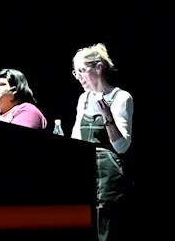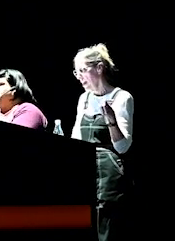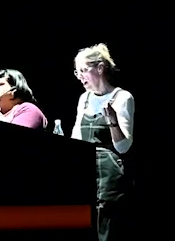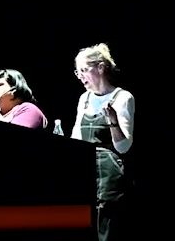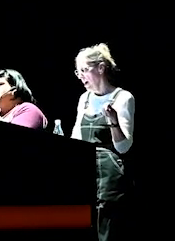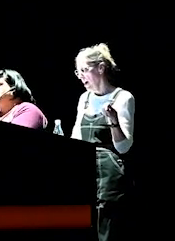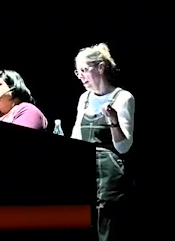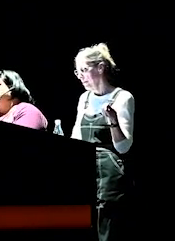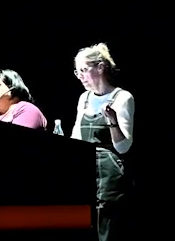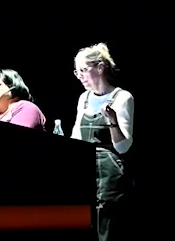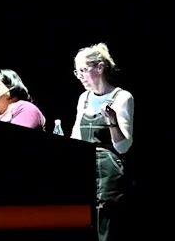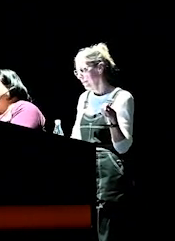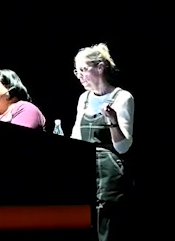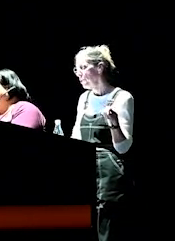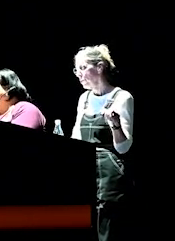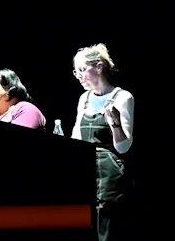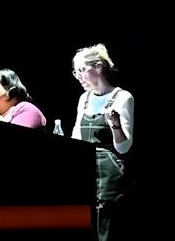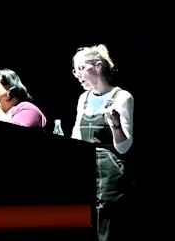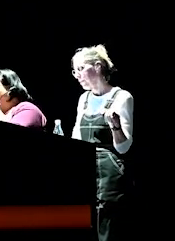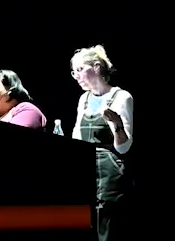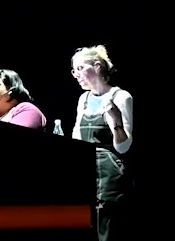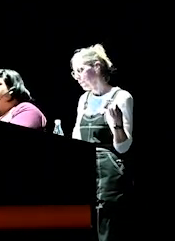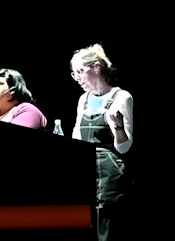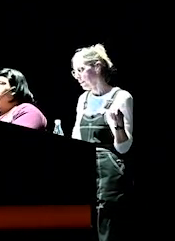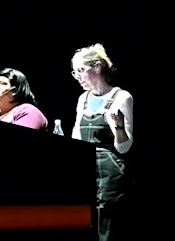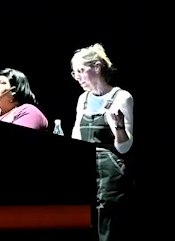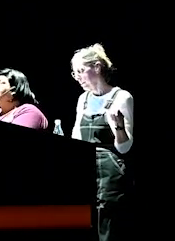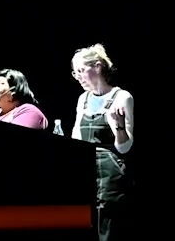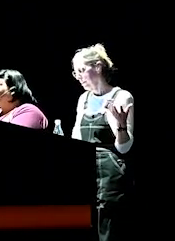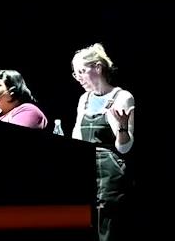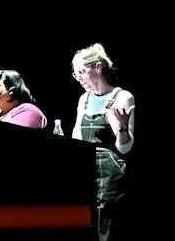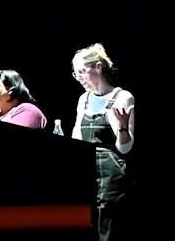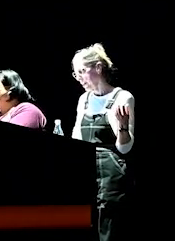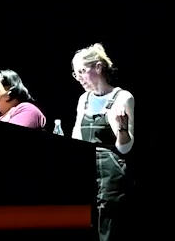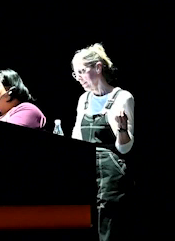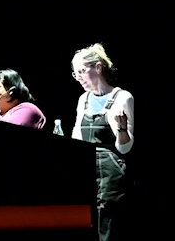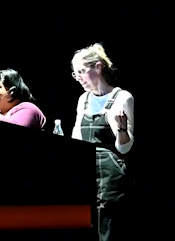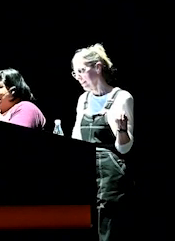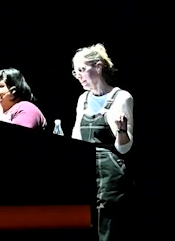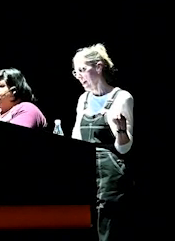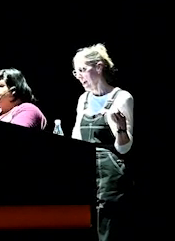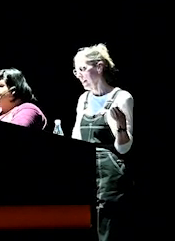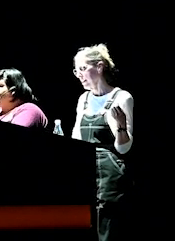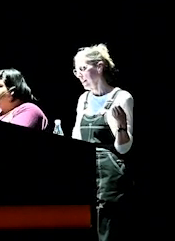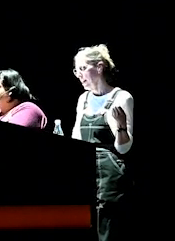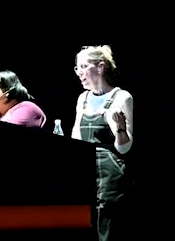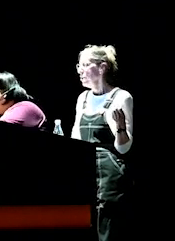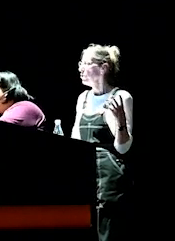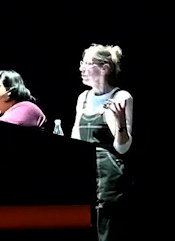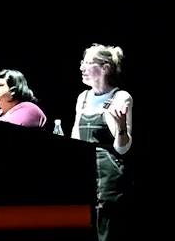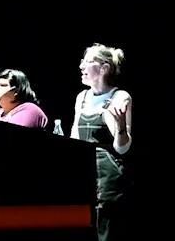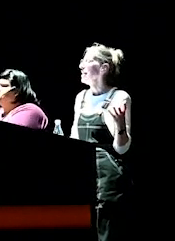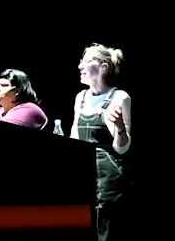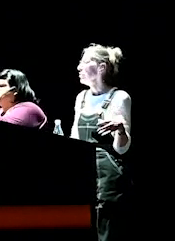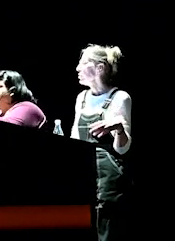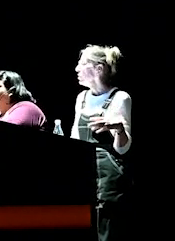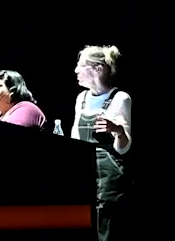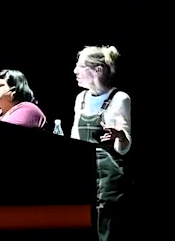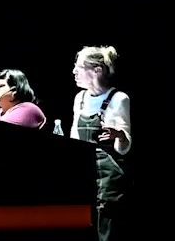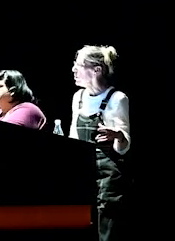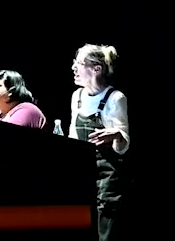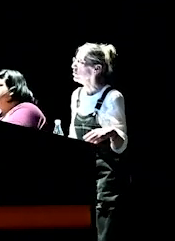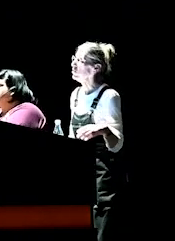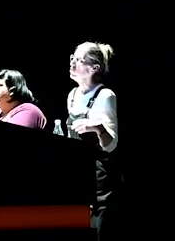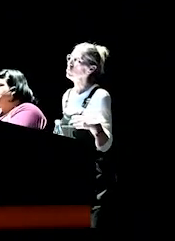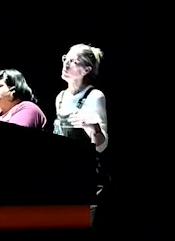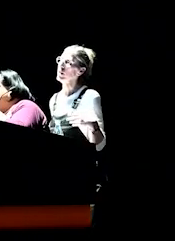because when you start your career, it's the design, and you're designing and